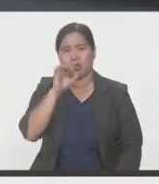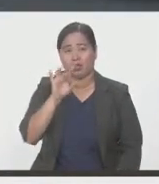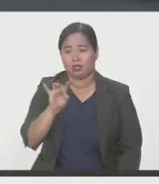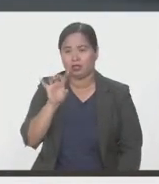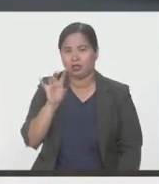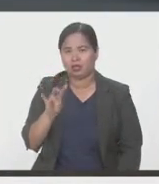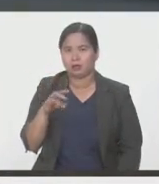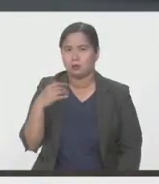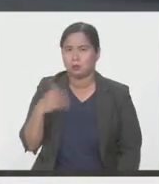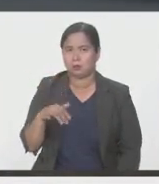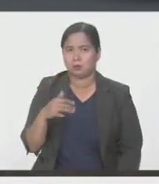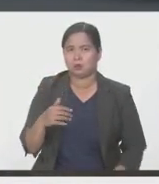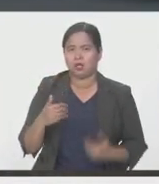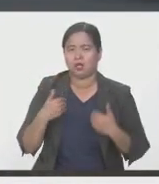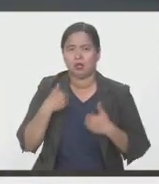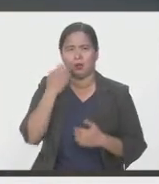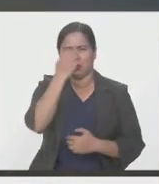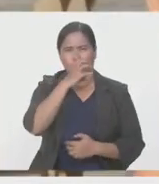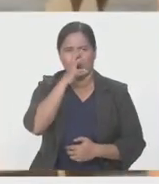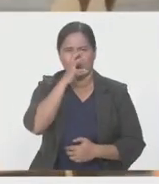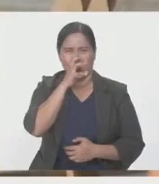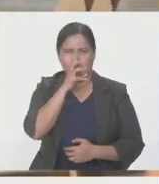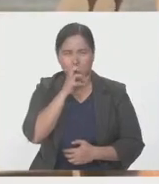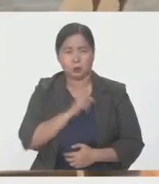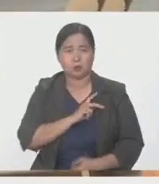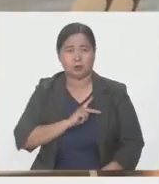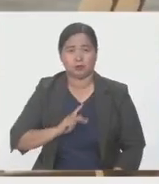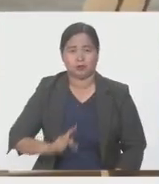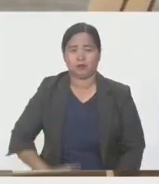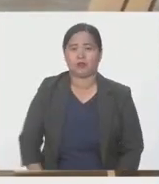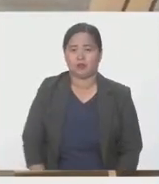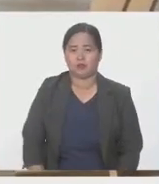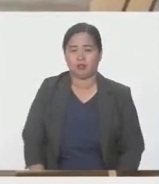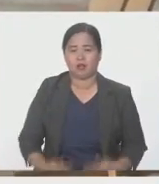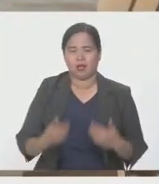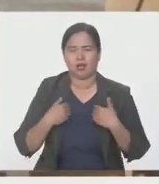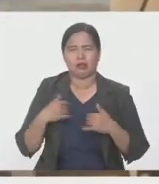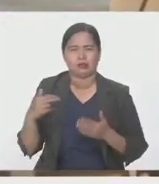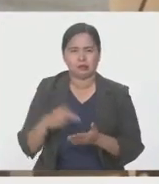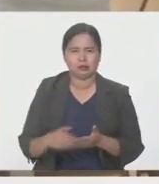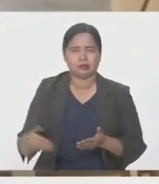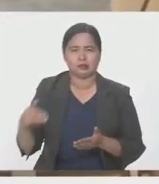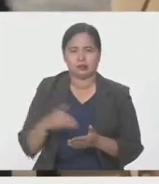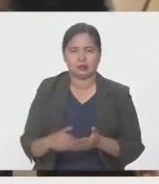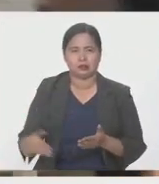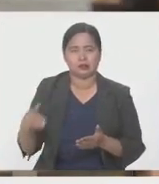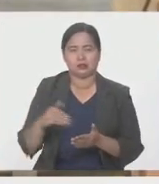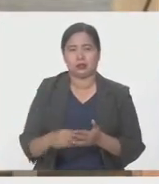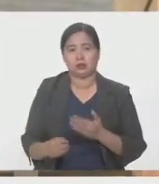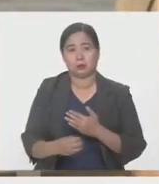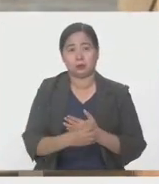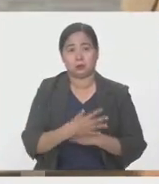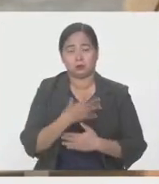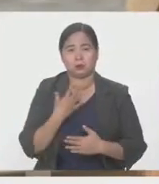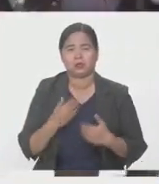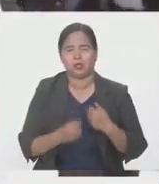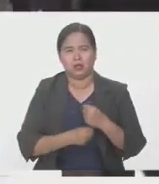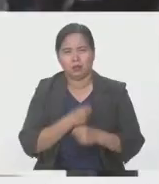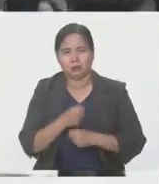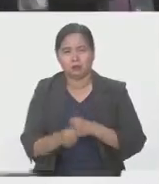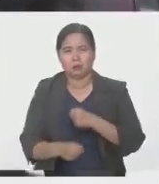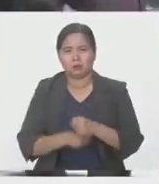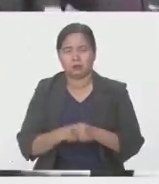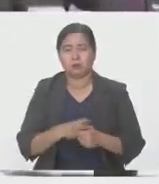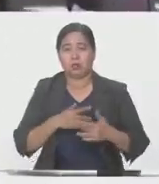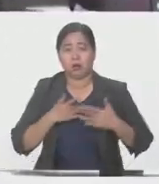old, King Harald is Europe's oldest living monarch. He has repeatedly been hospitalized with infections in recent years and has previously undergone